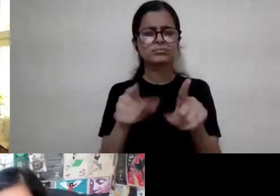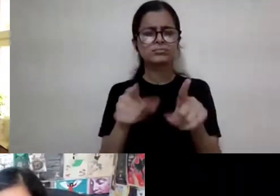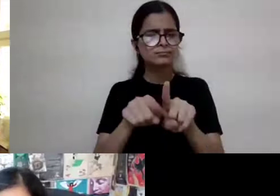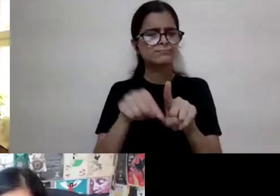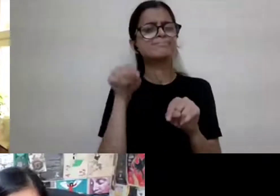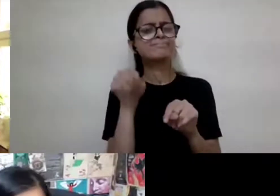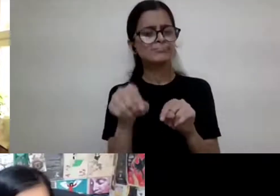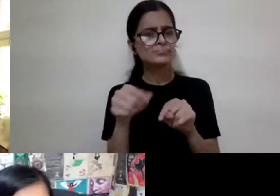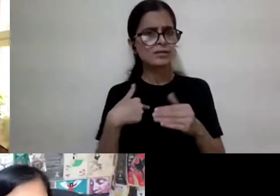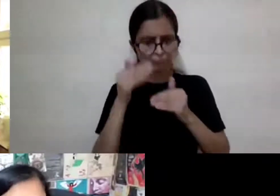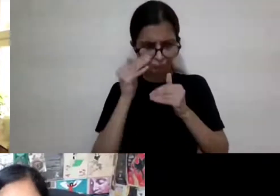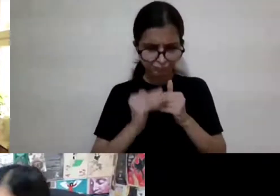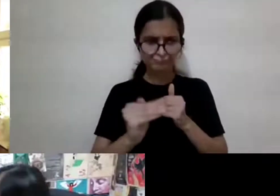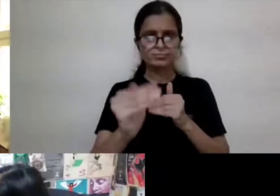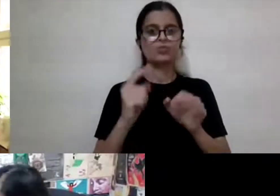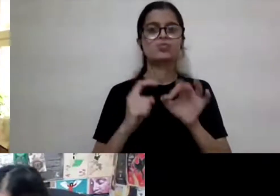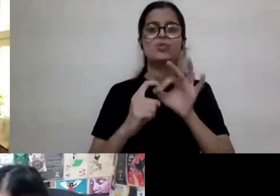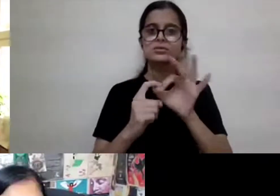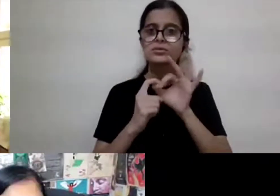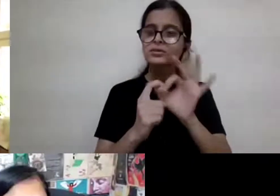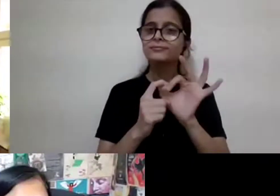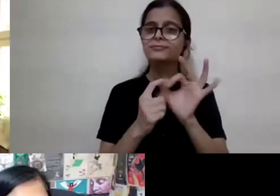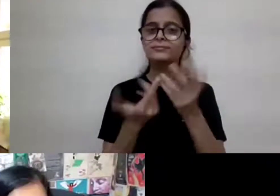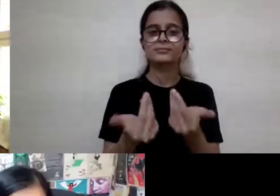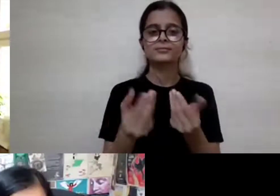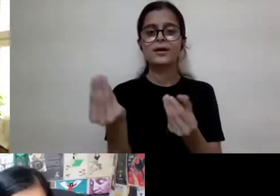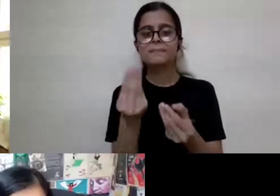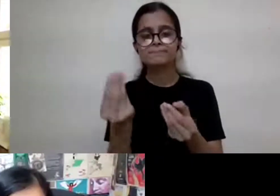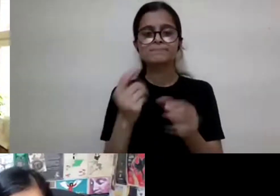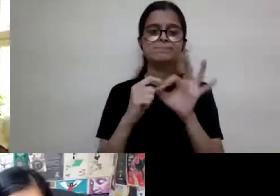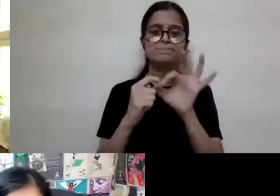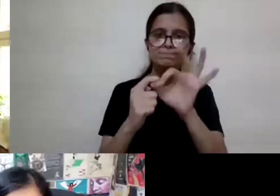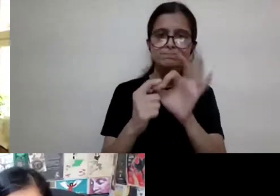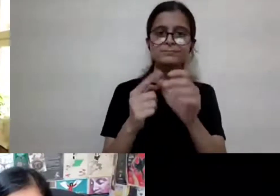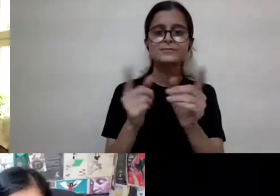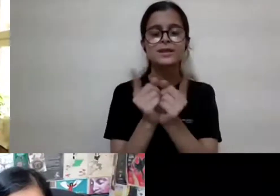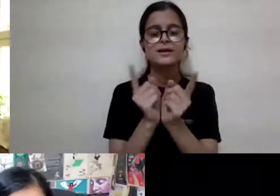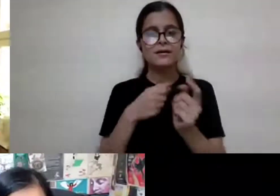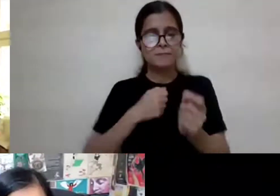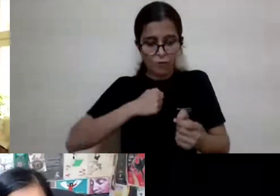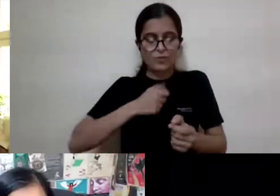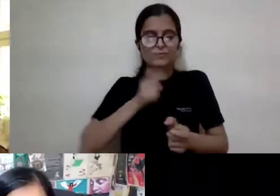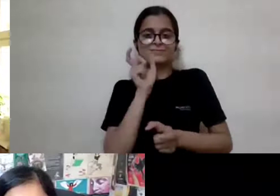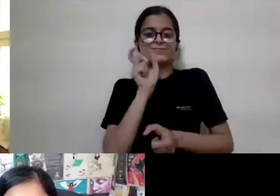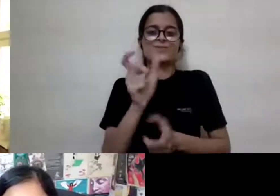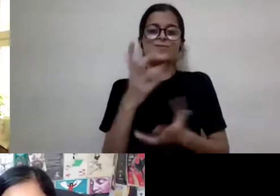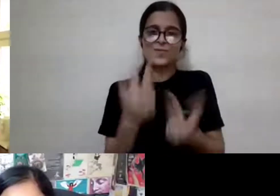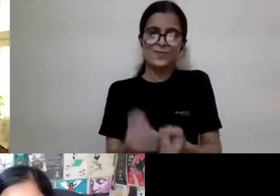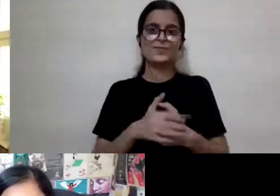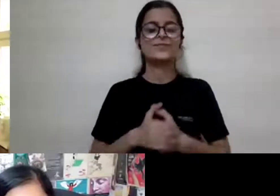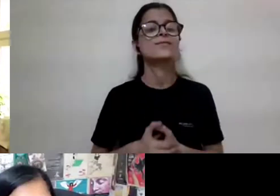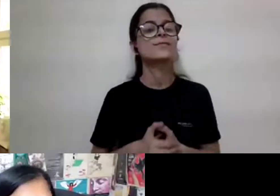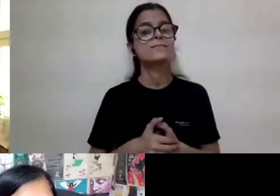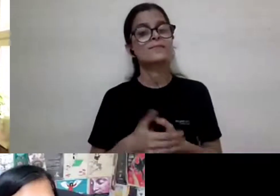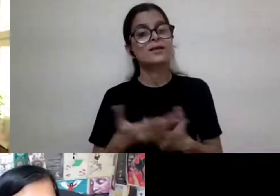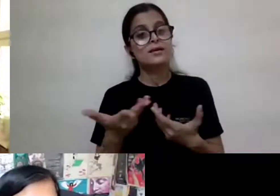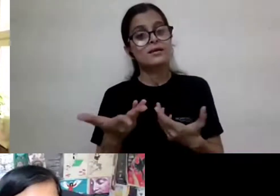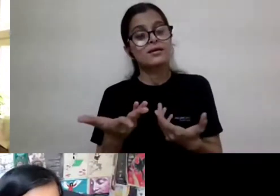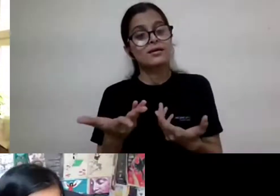to the questions, just a few quick comments from my side. It